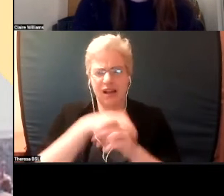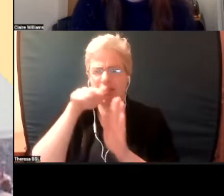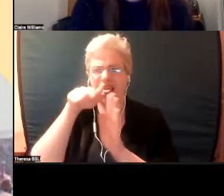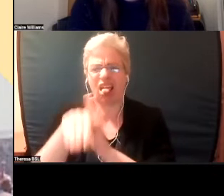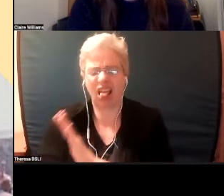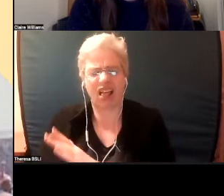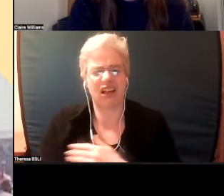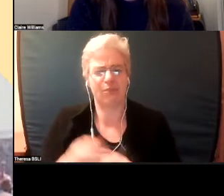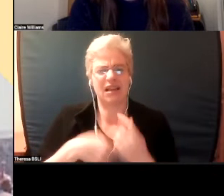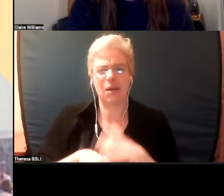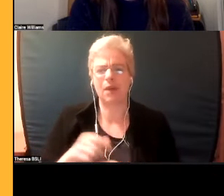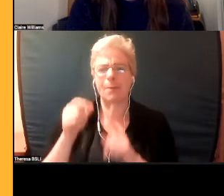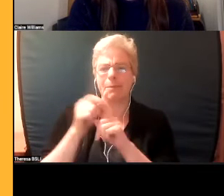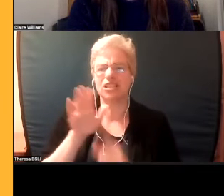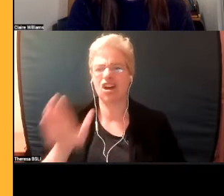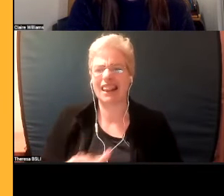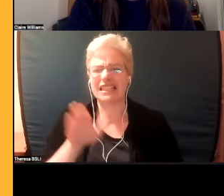paternalism.